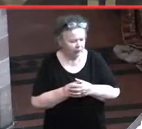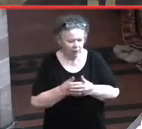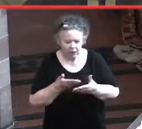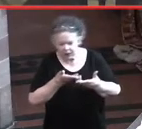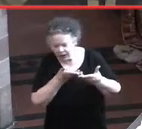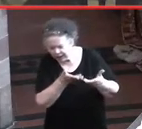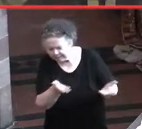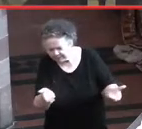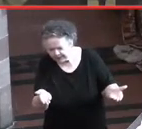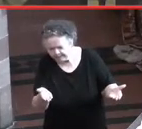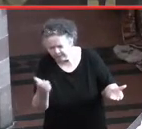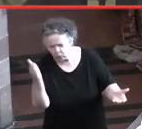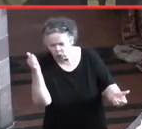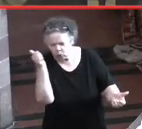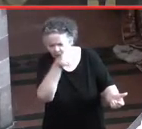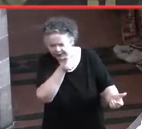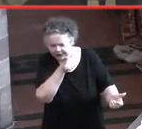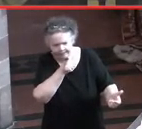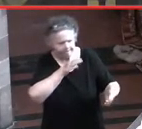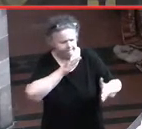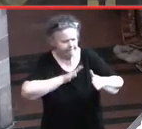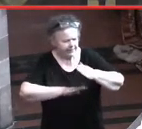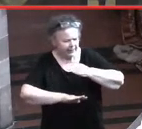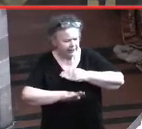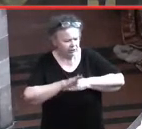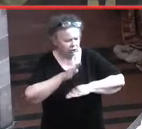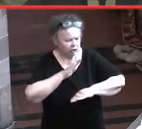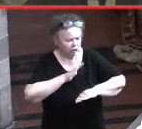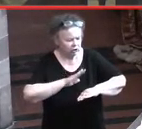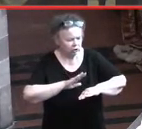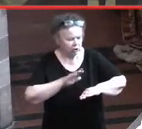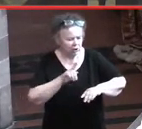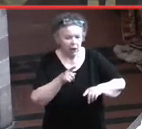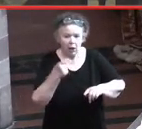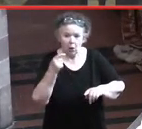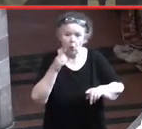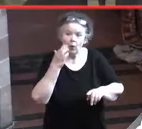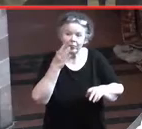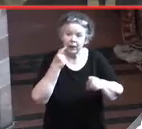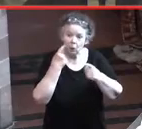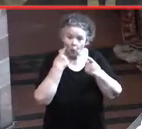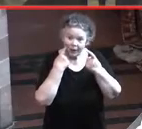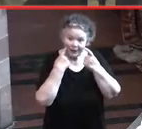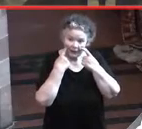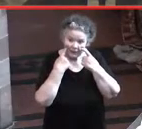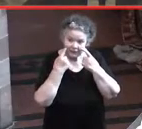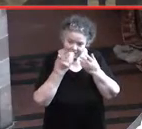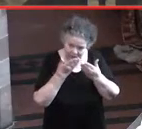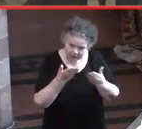Give them wisdom and patience in their witness and service.